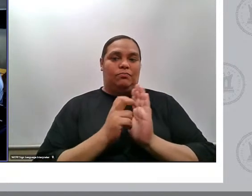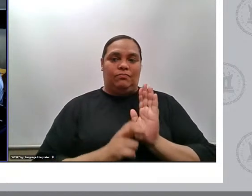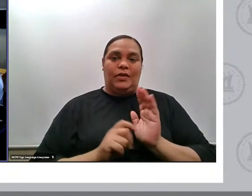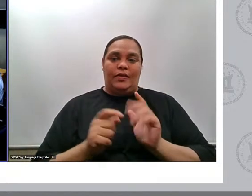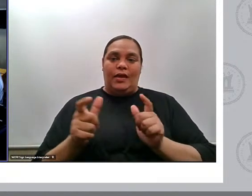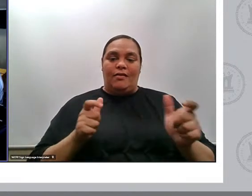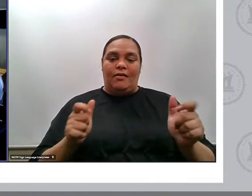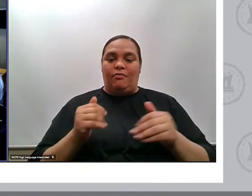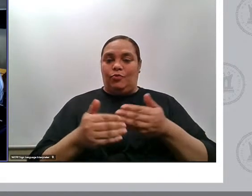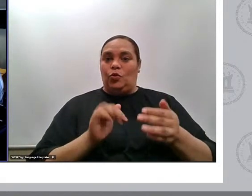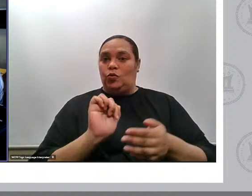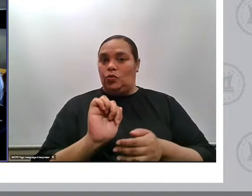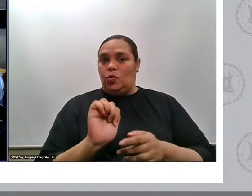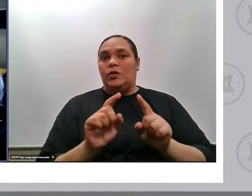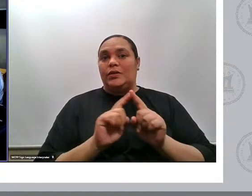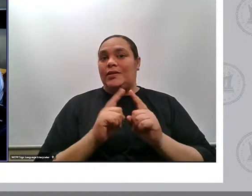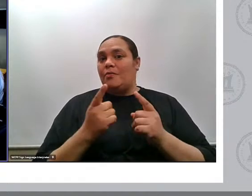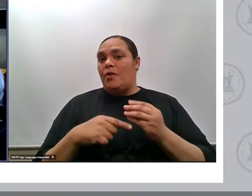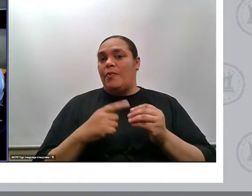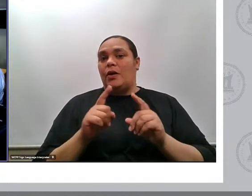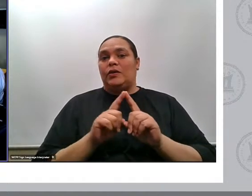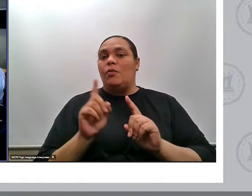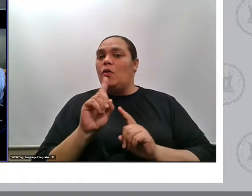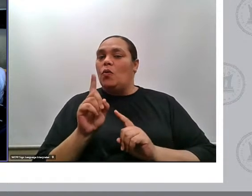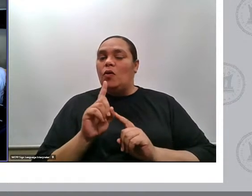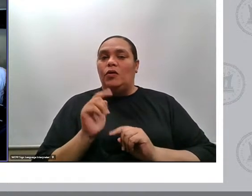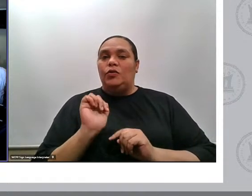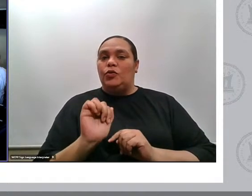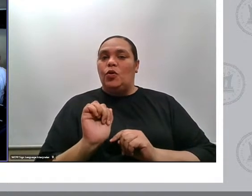govern the process, and then in terms of also what's